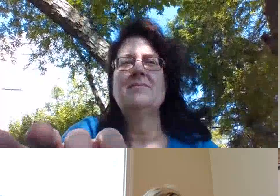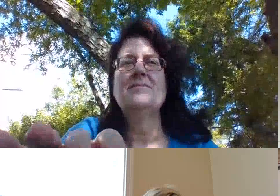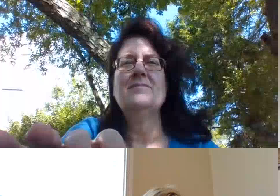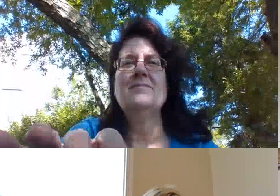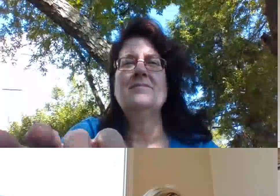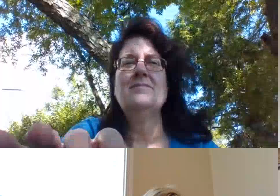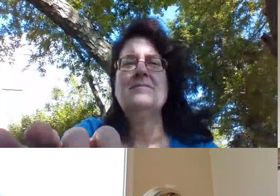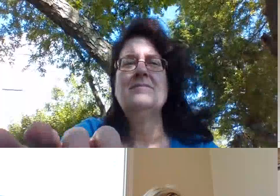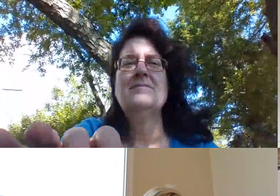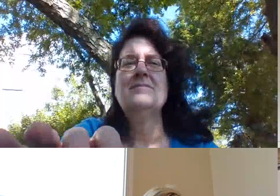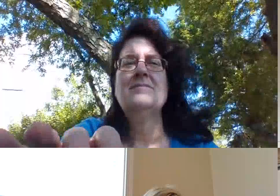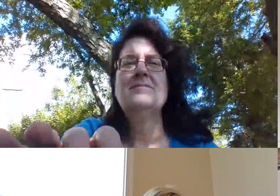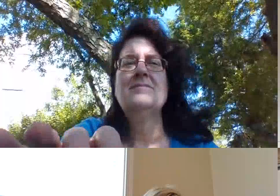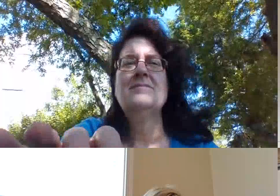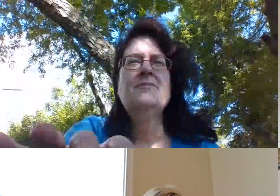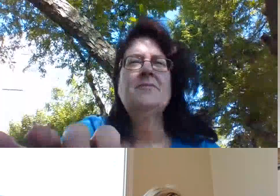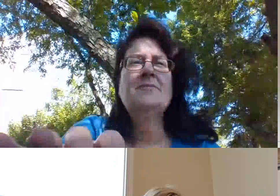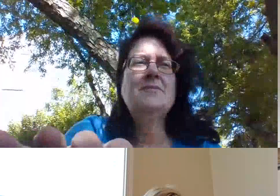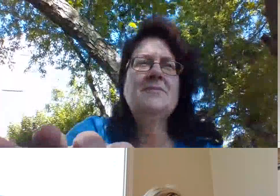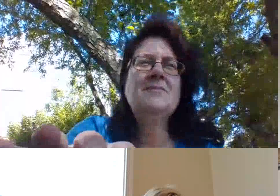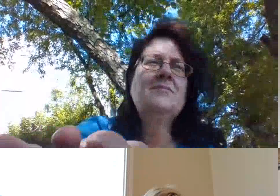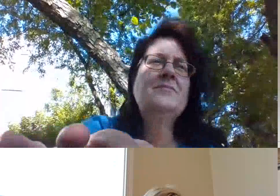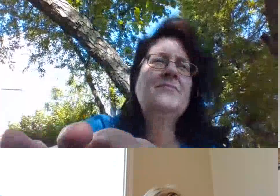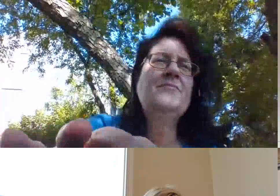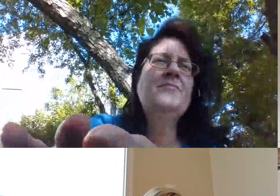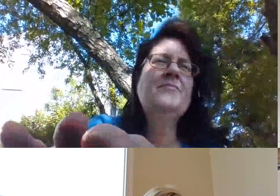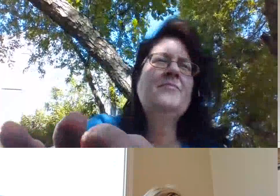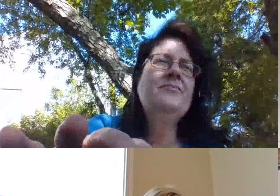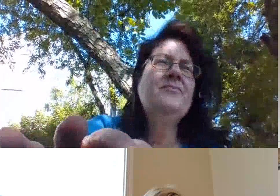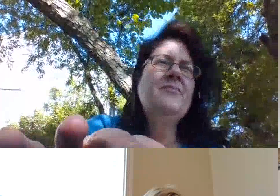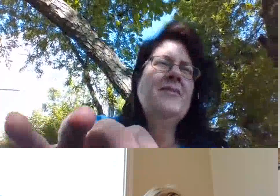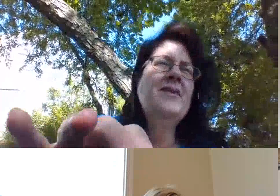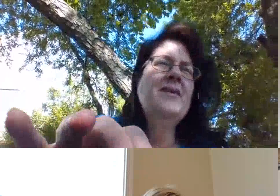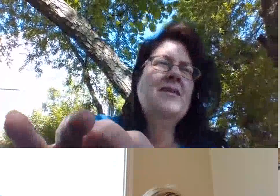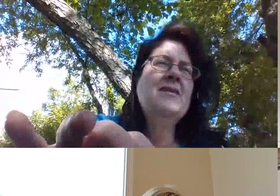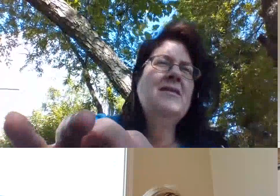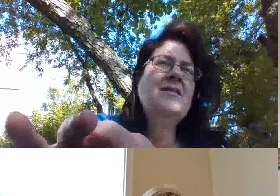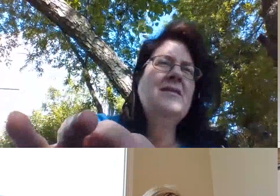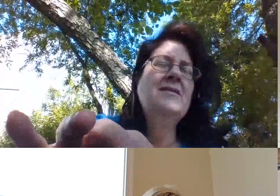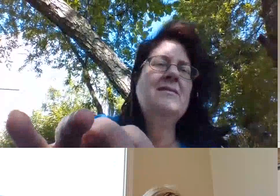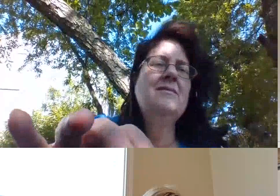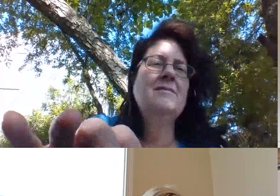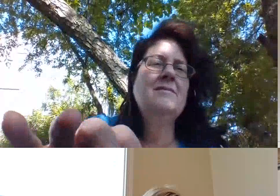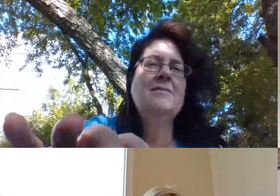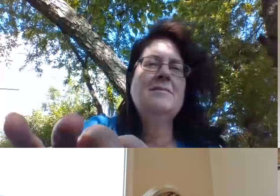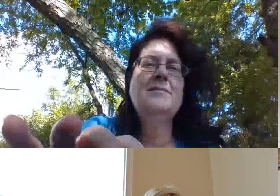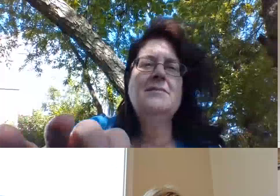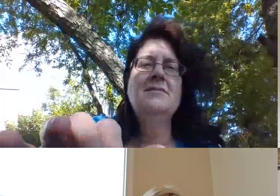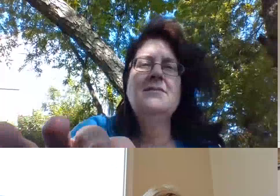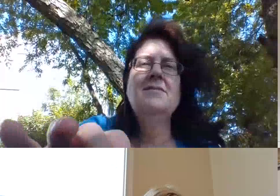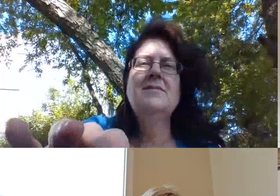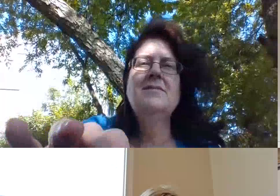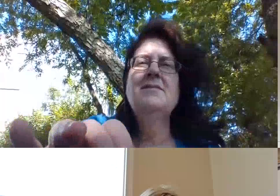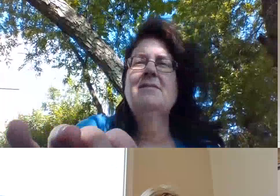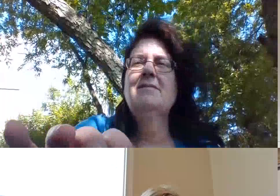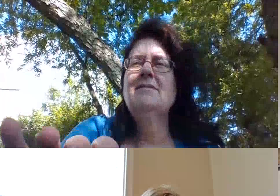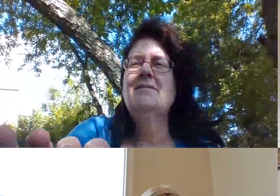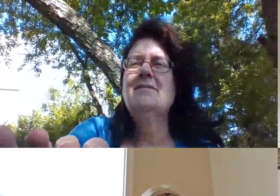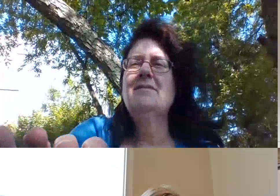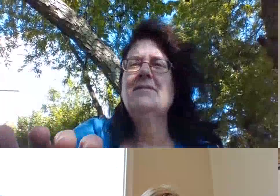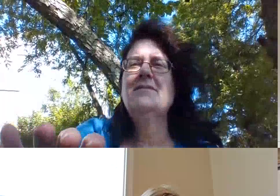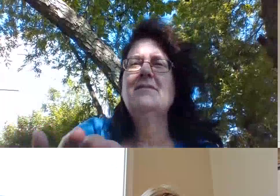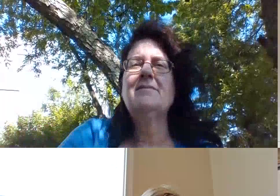screen. Okay. So, like, if I were to do that right now, and Vicky, I'm just going to pick on you. I hope that's okay. So, if I hit pin, because